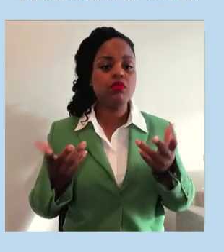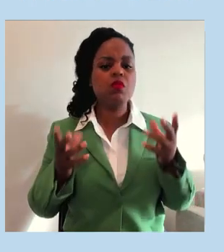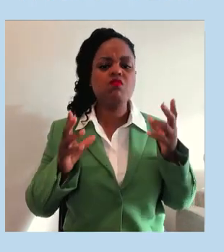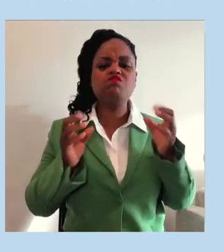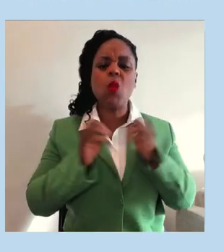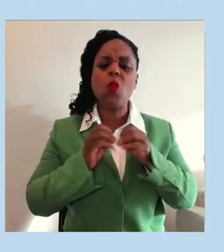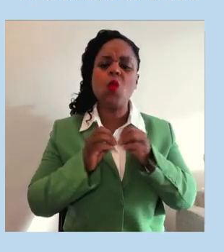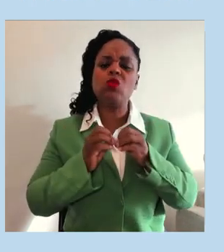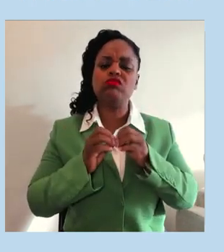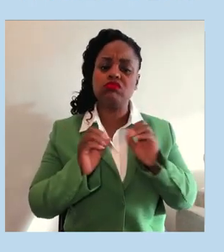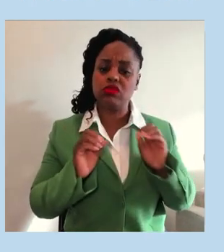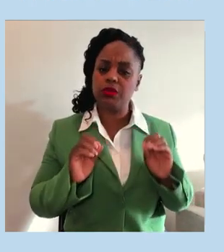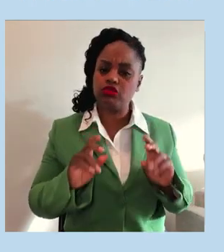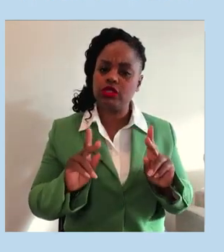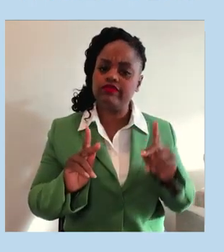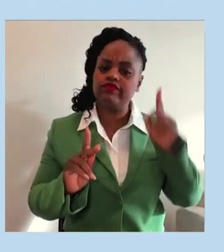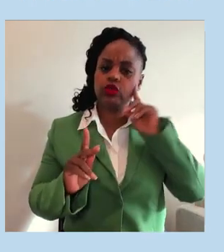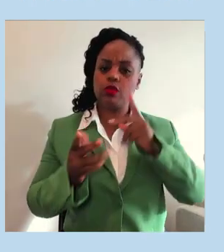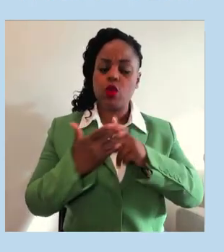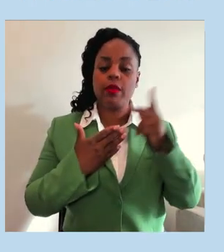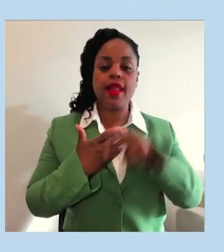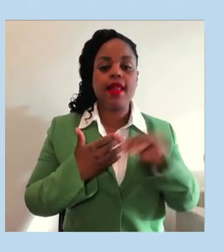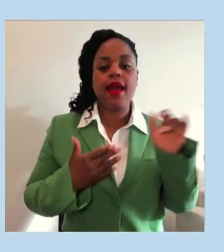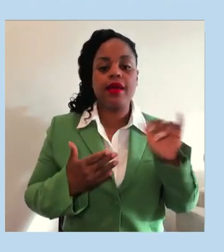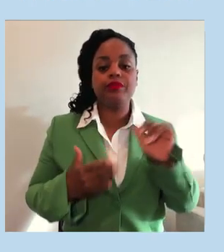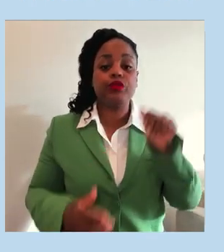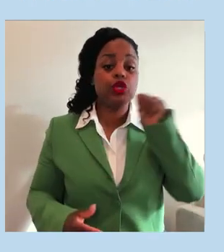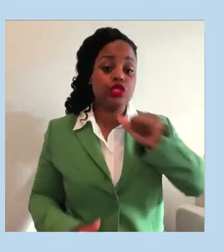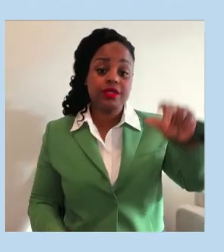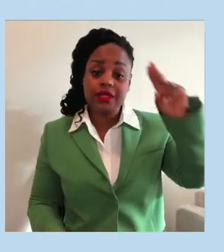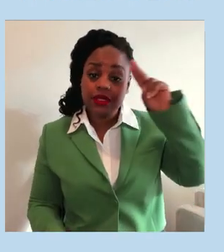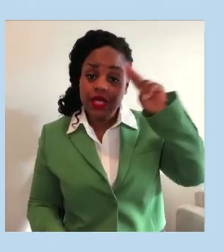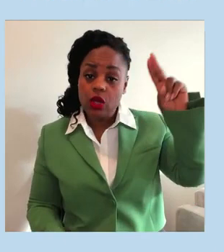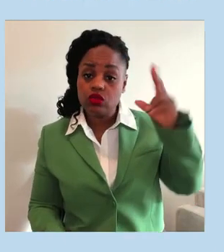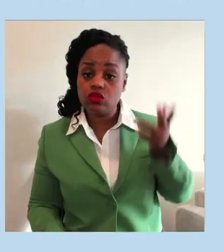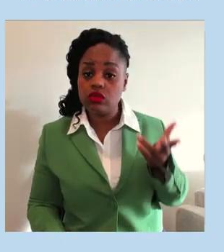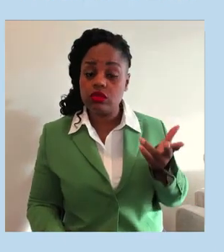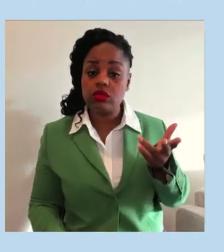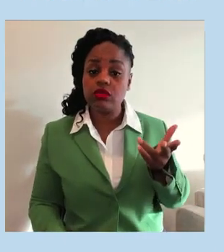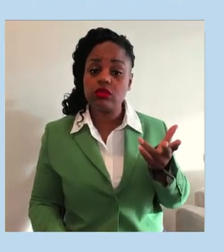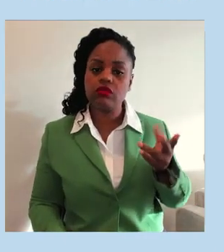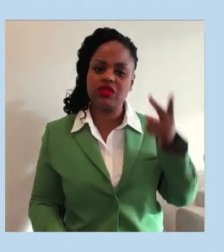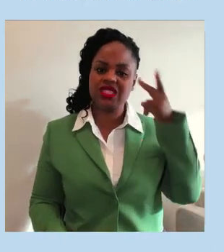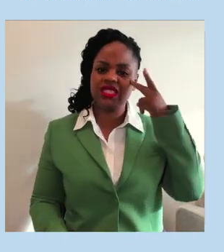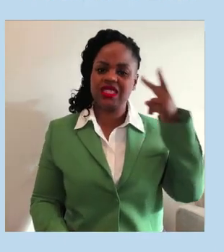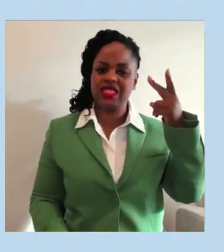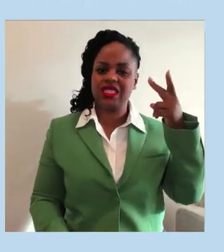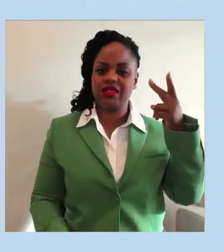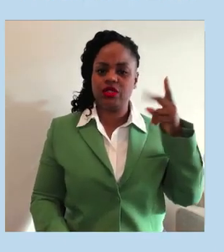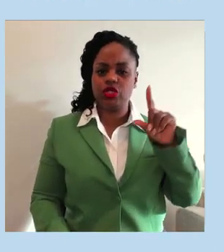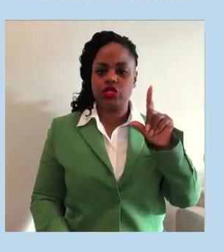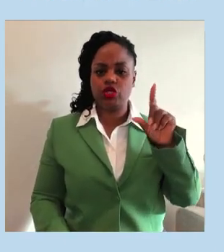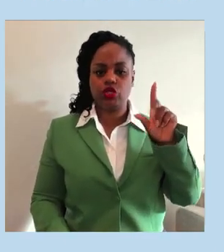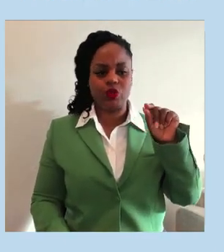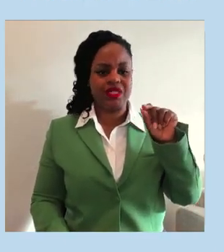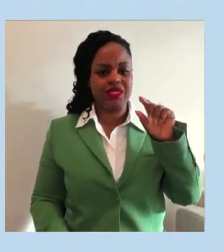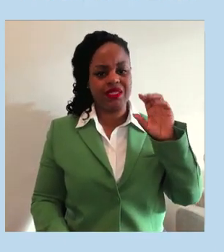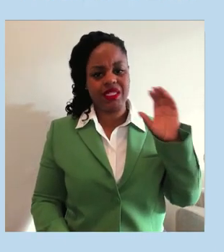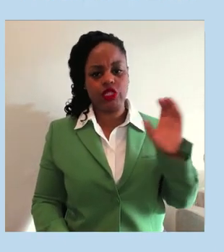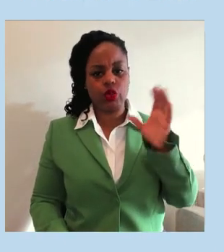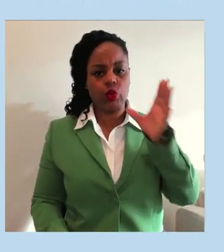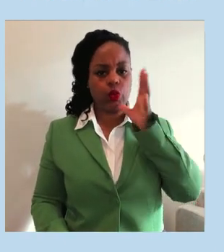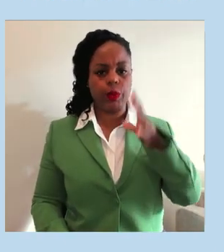Scouts. Seeing modern day women of color and those from the 20th century in textbooks can and likely will effectively encourage